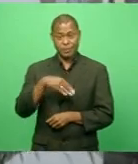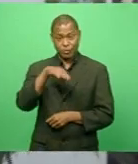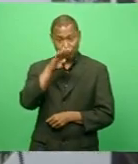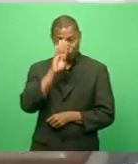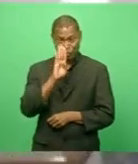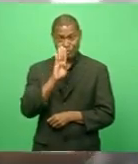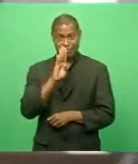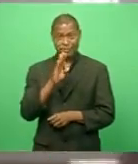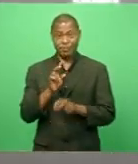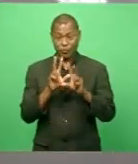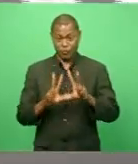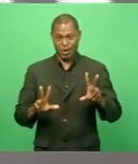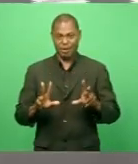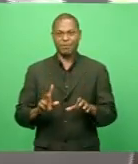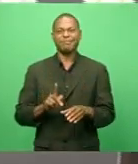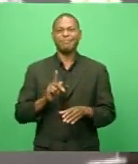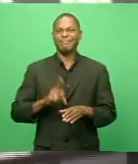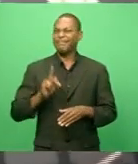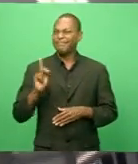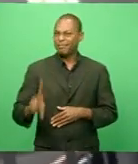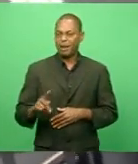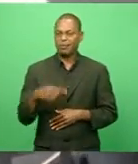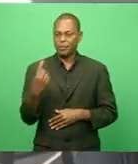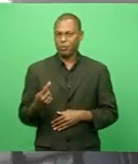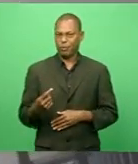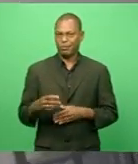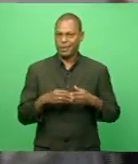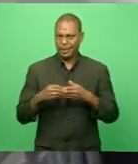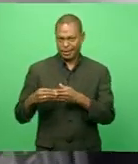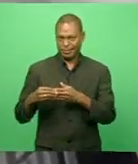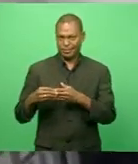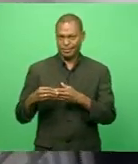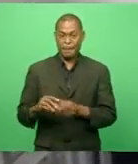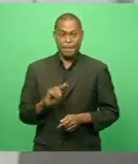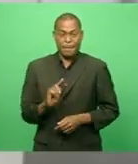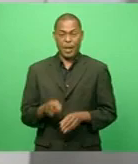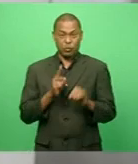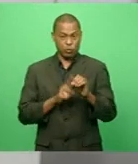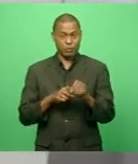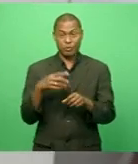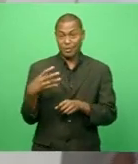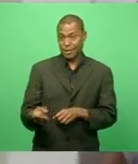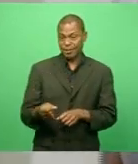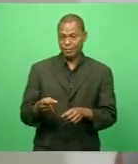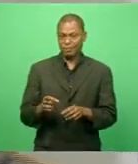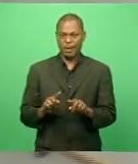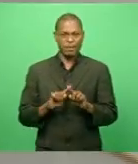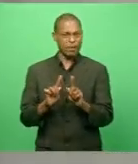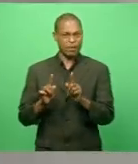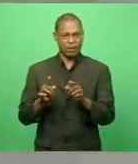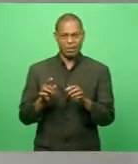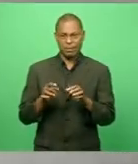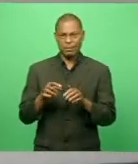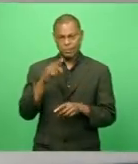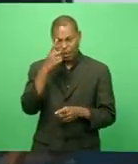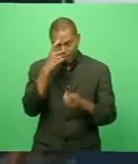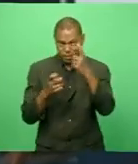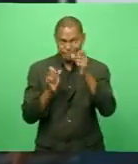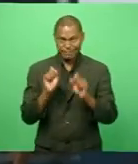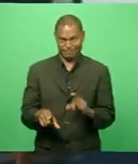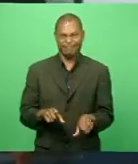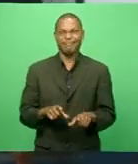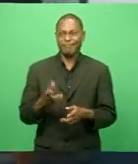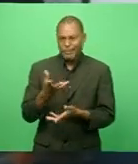within Parliament, but questions have arisen as to what will happen if there is a difference of opinions between the 2. We will thrash it